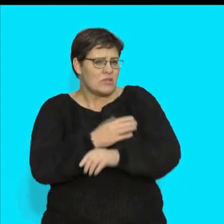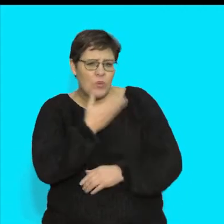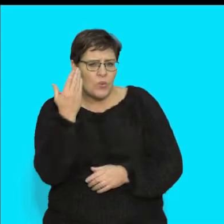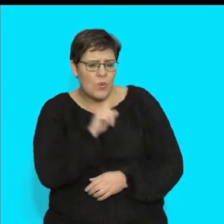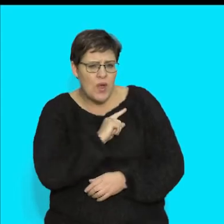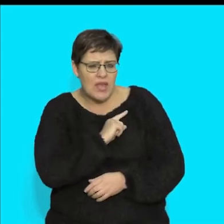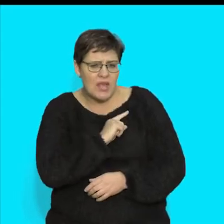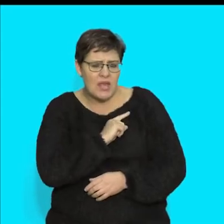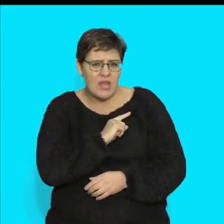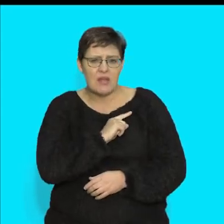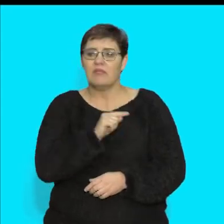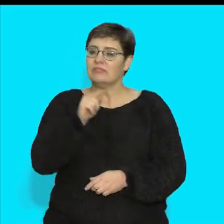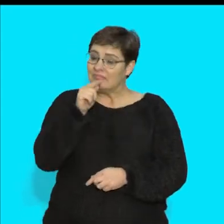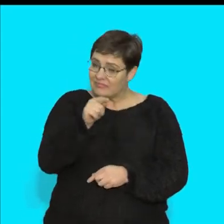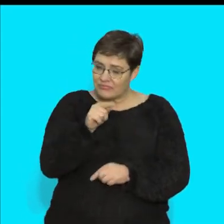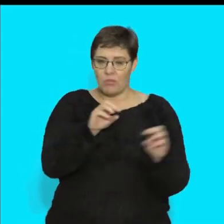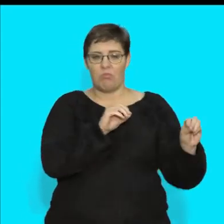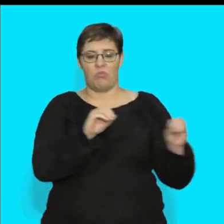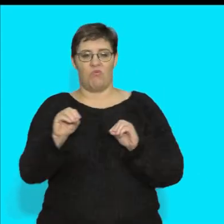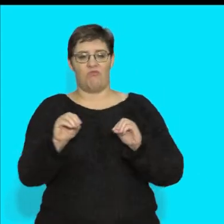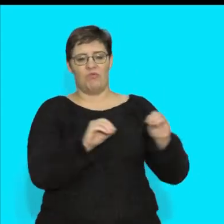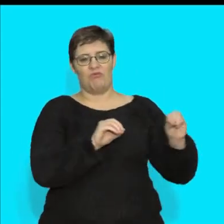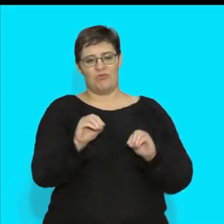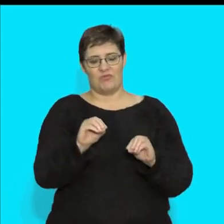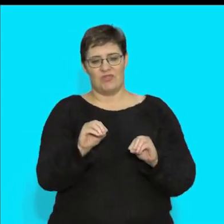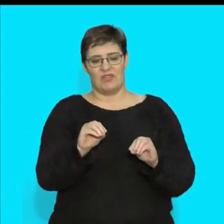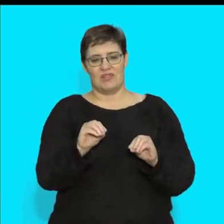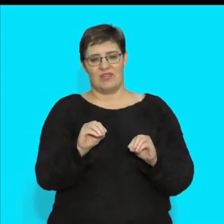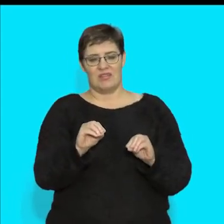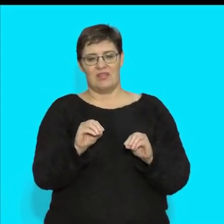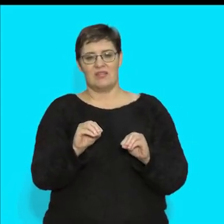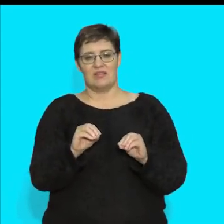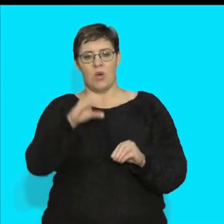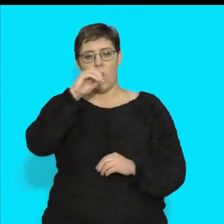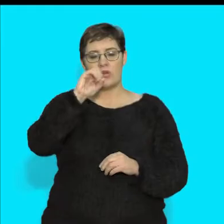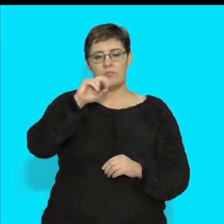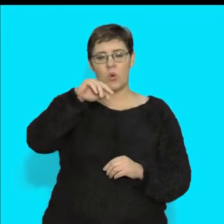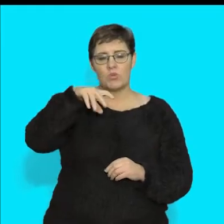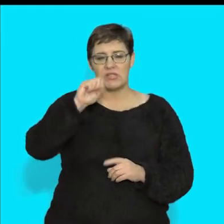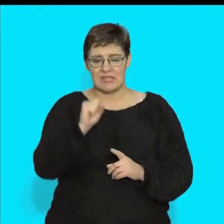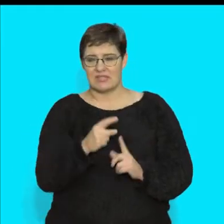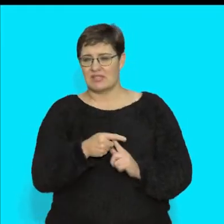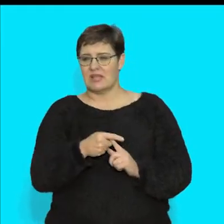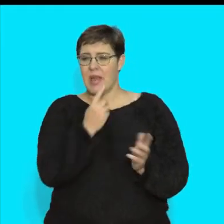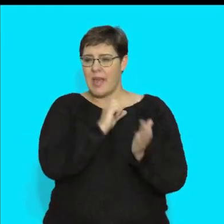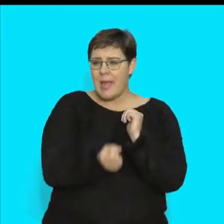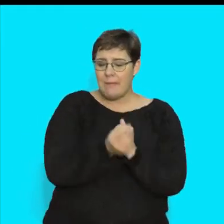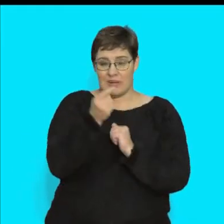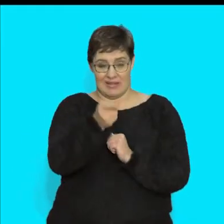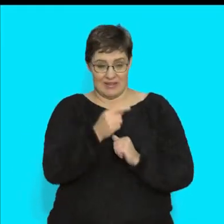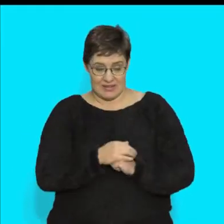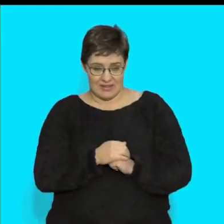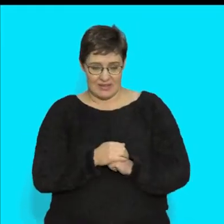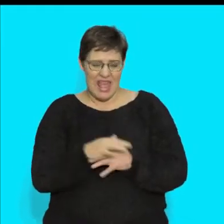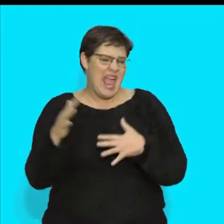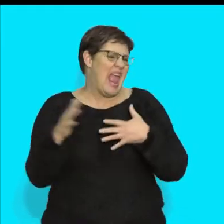want? Because this is where movement, diffusion, osmosis, this is where that